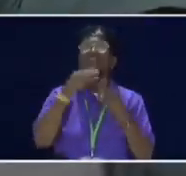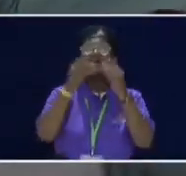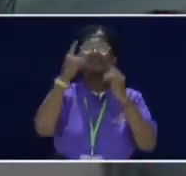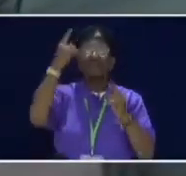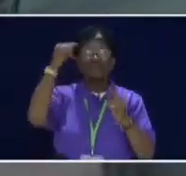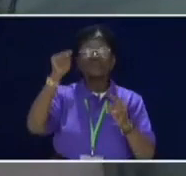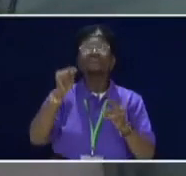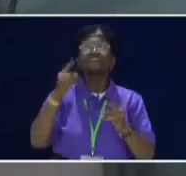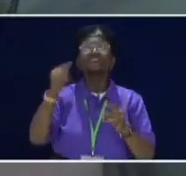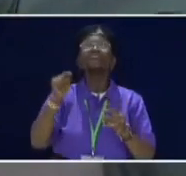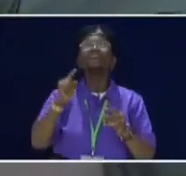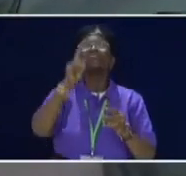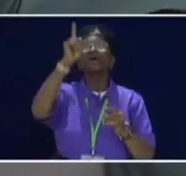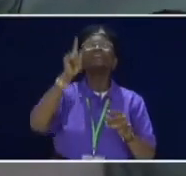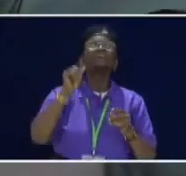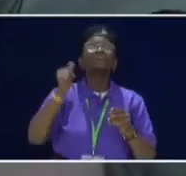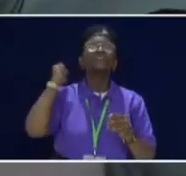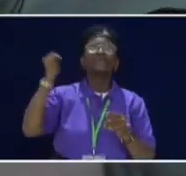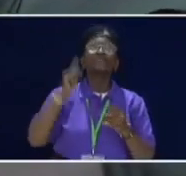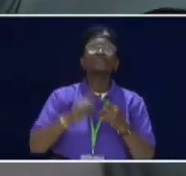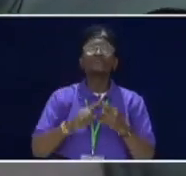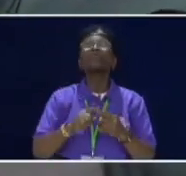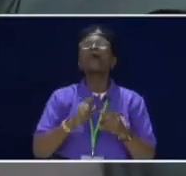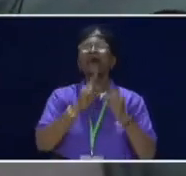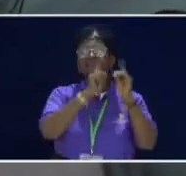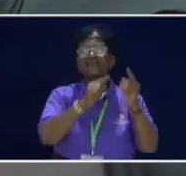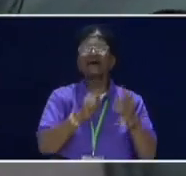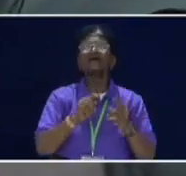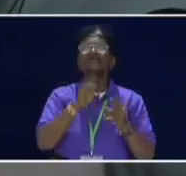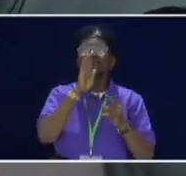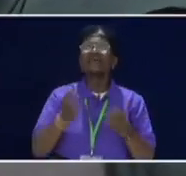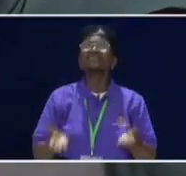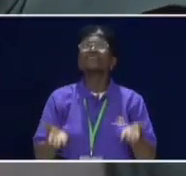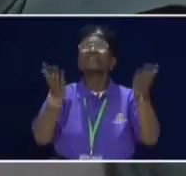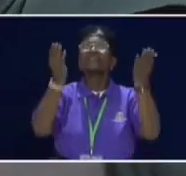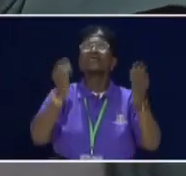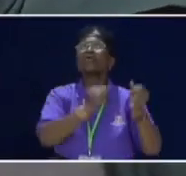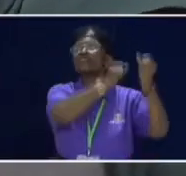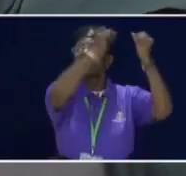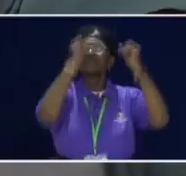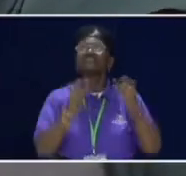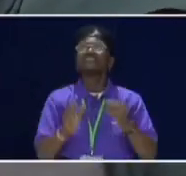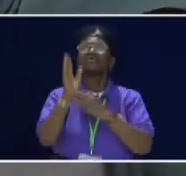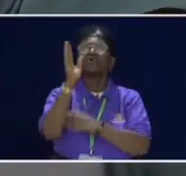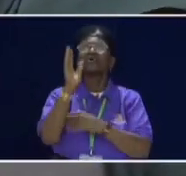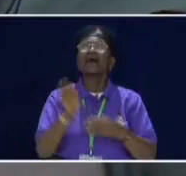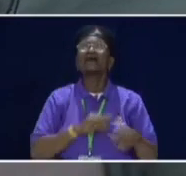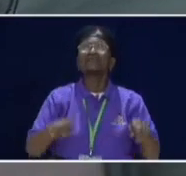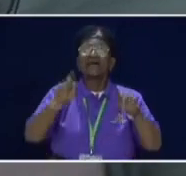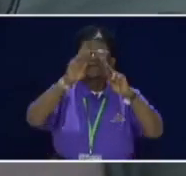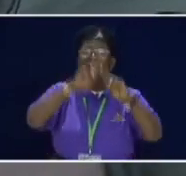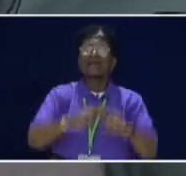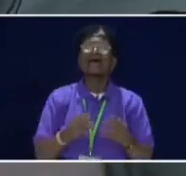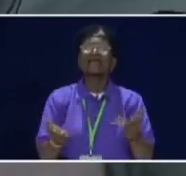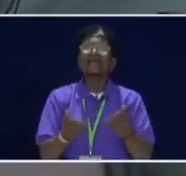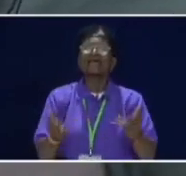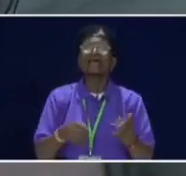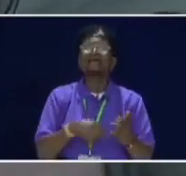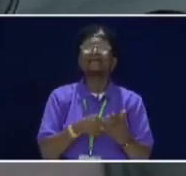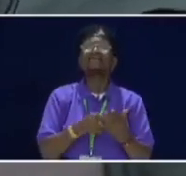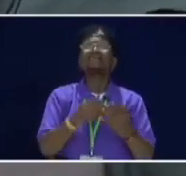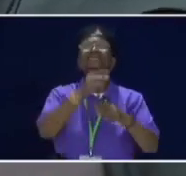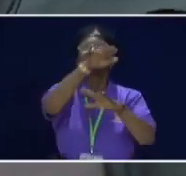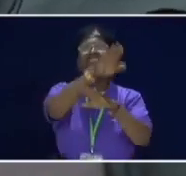to save us. Be thou exalted, Almighty God. Lord, as we lie here this evening, every